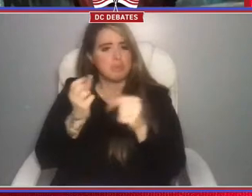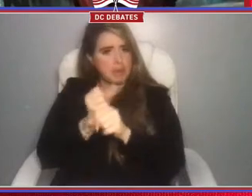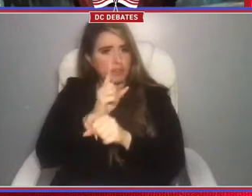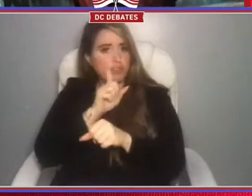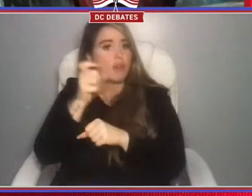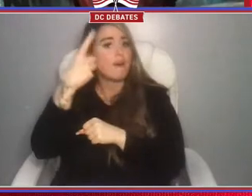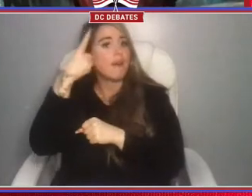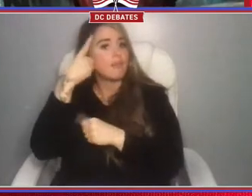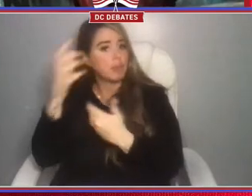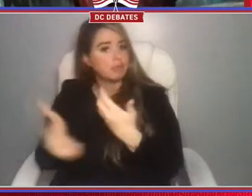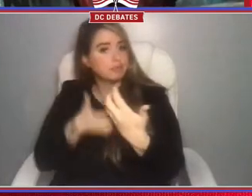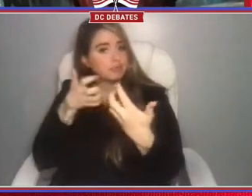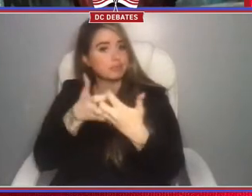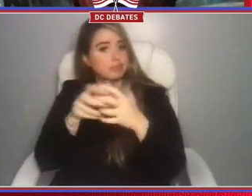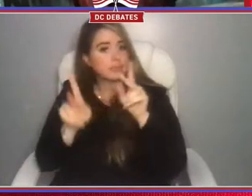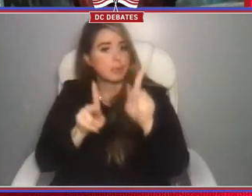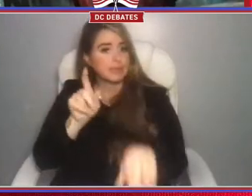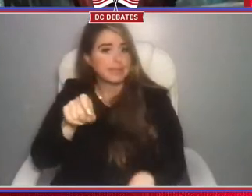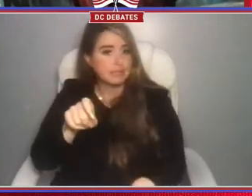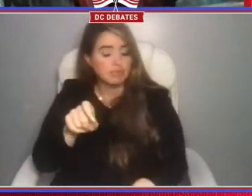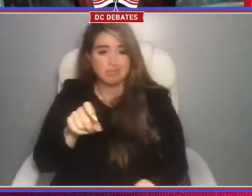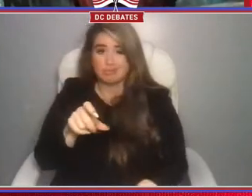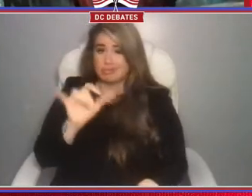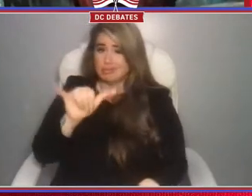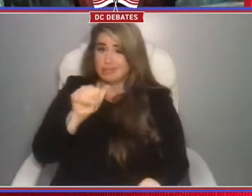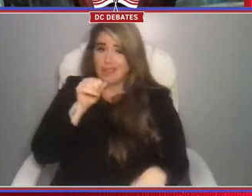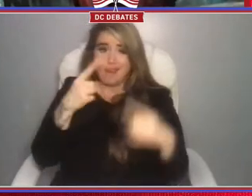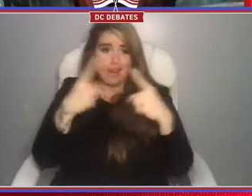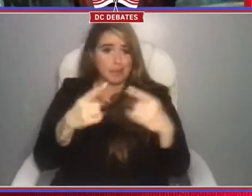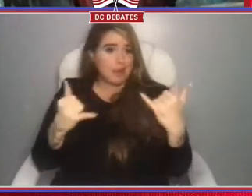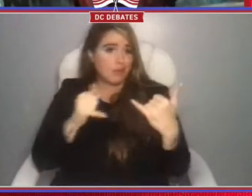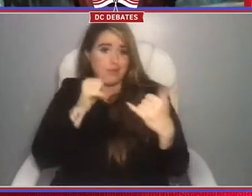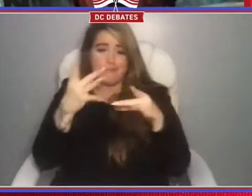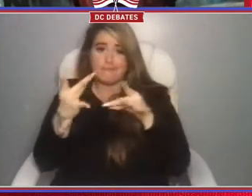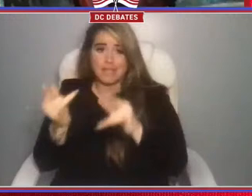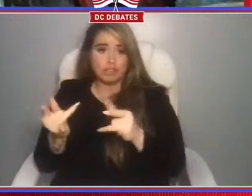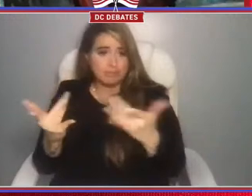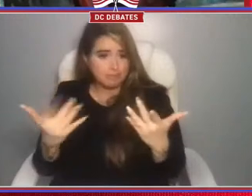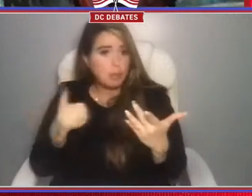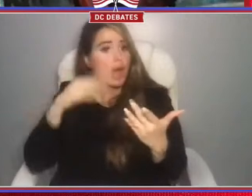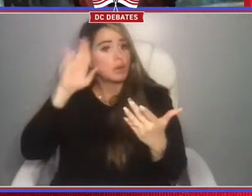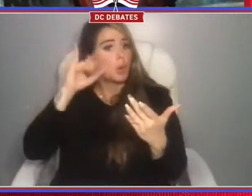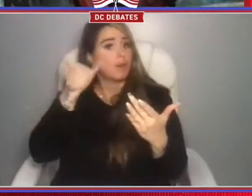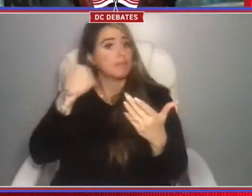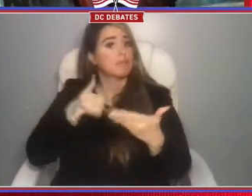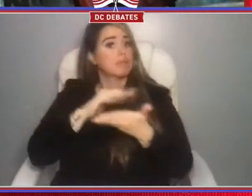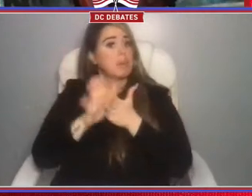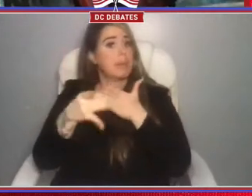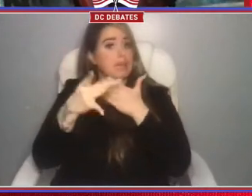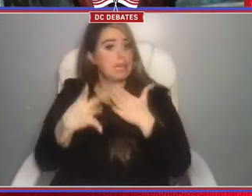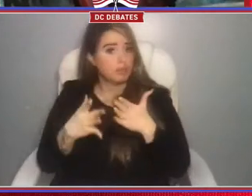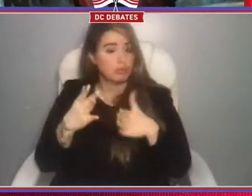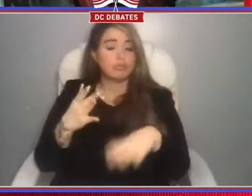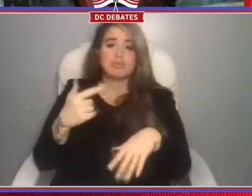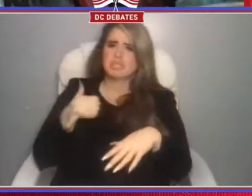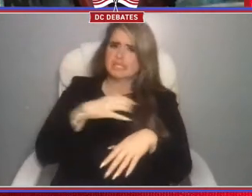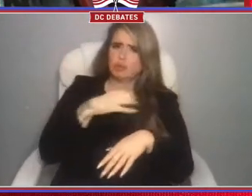now, it's not happening in an efficient way for everyone. And so I know under my leadership and running for a council member, I committed to creating